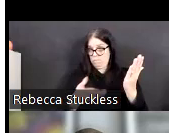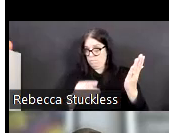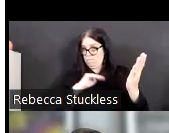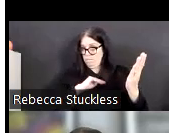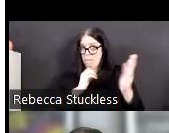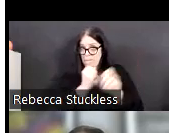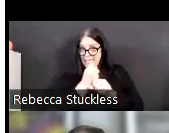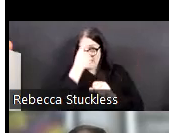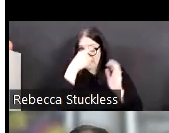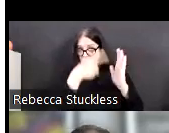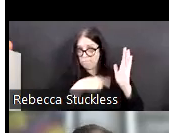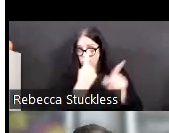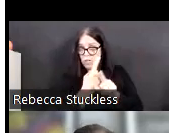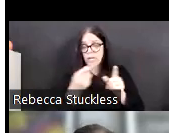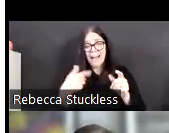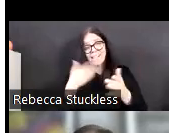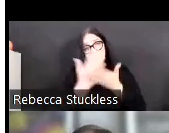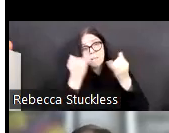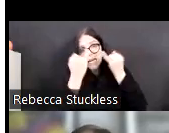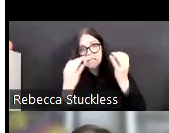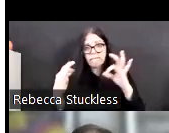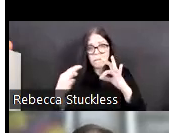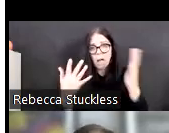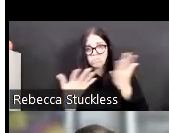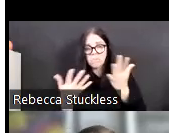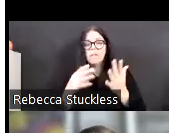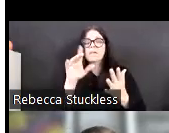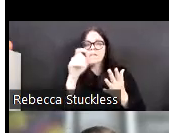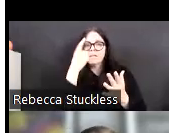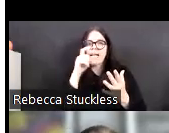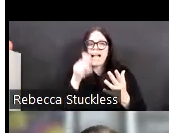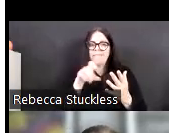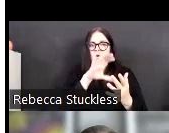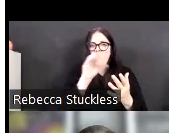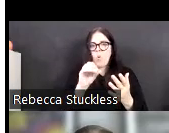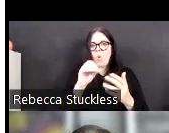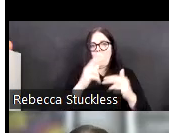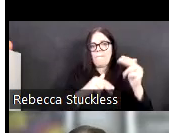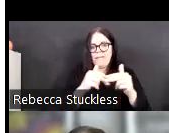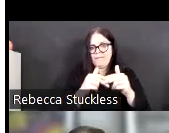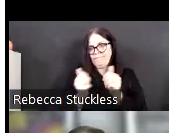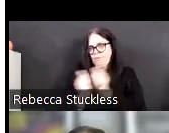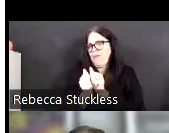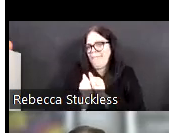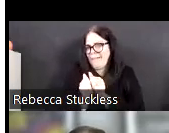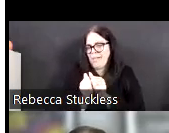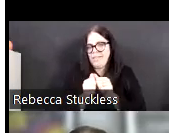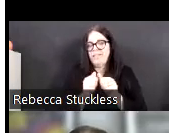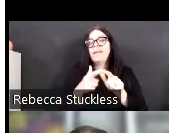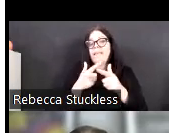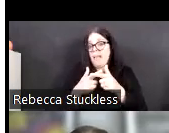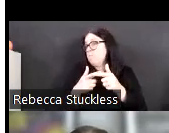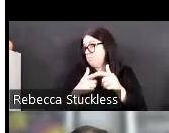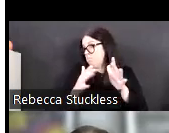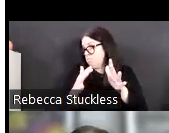maybe they have some ideas and some input. Of course, we have to co-build this, and then we would share it with the appropriate